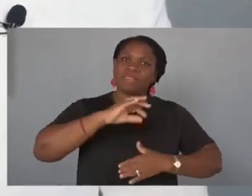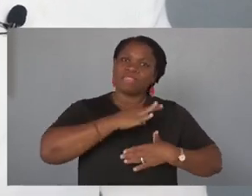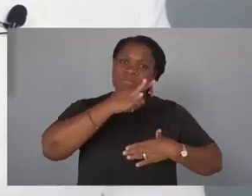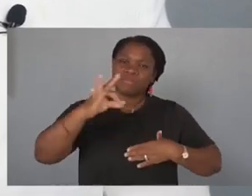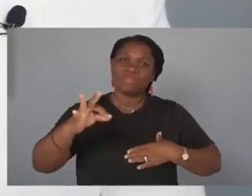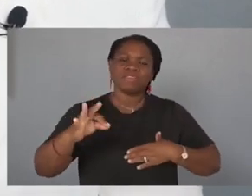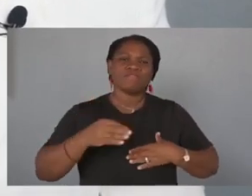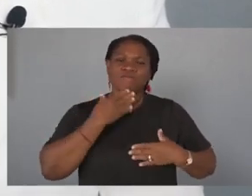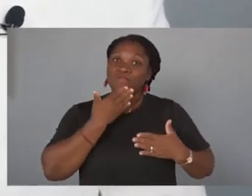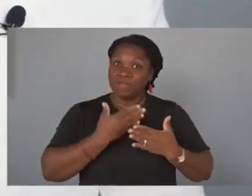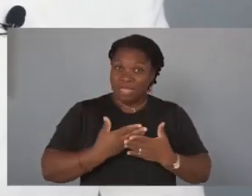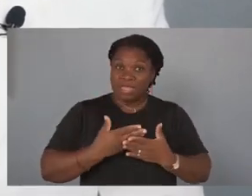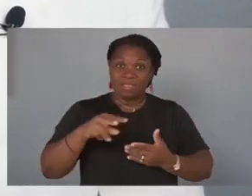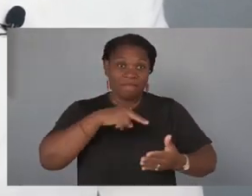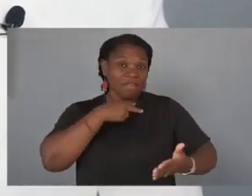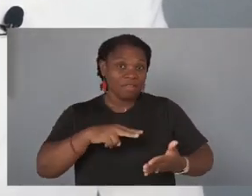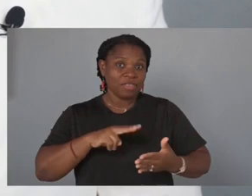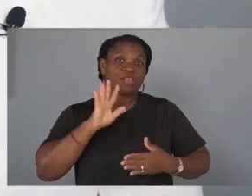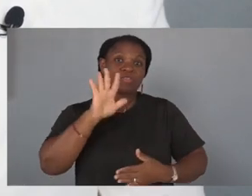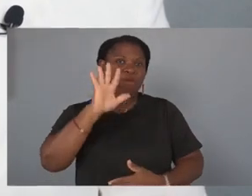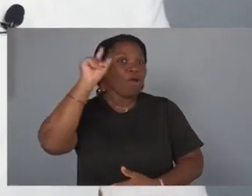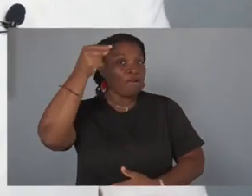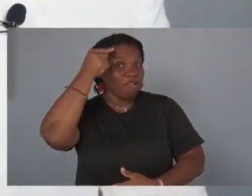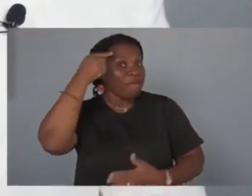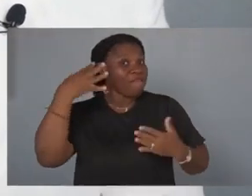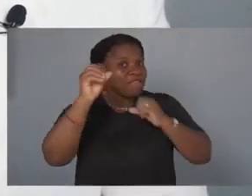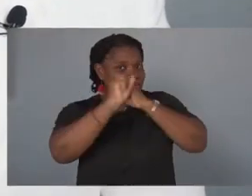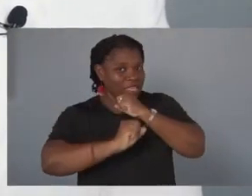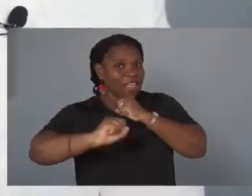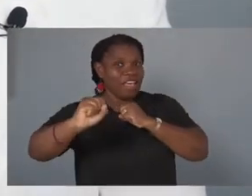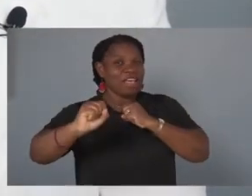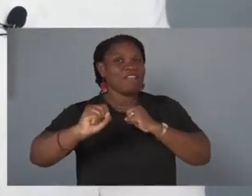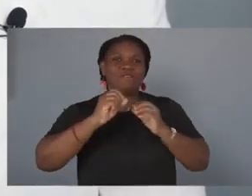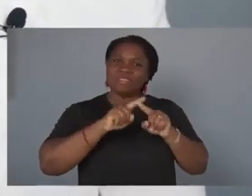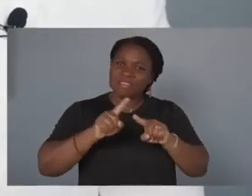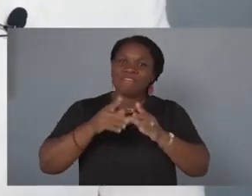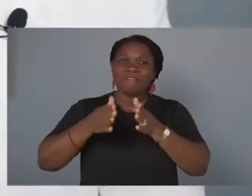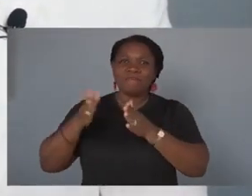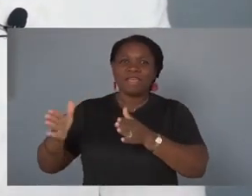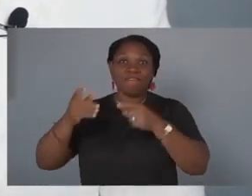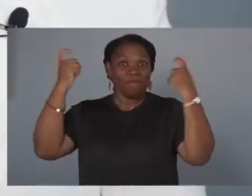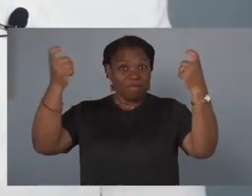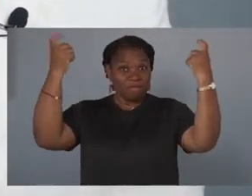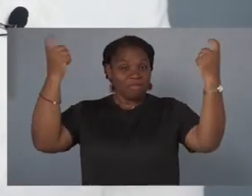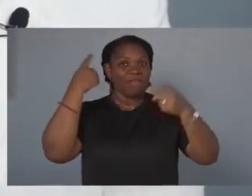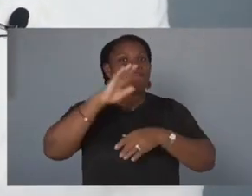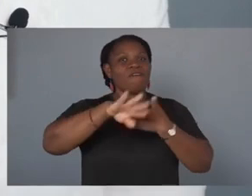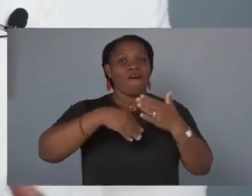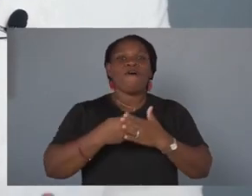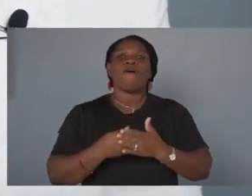In the spirit of generosity during this festive season, your government announced initiatives aimed at fostering